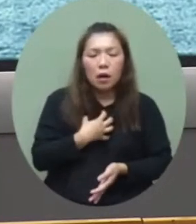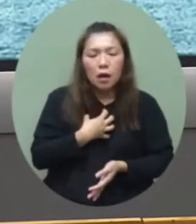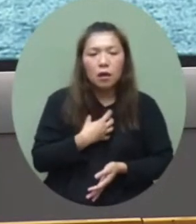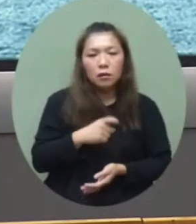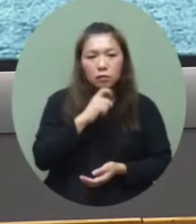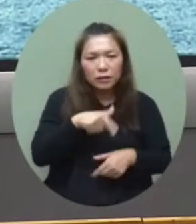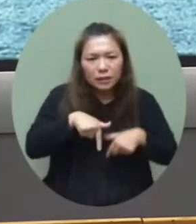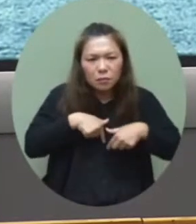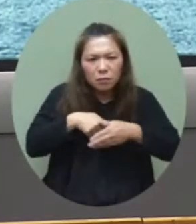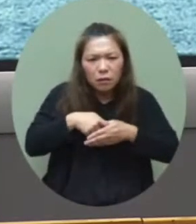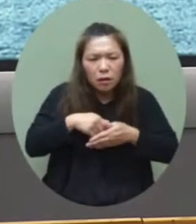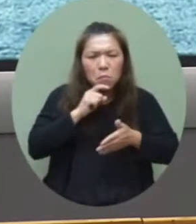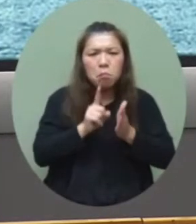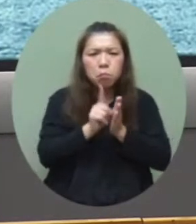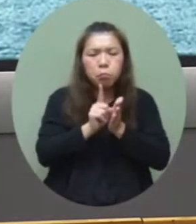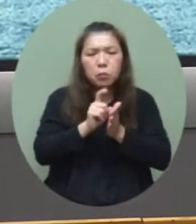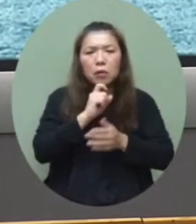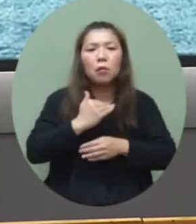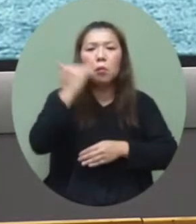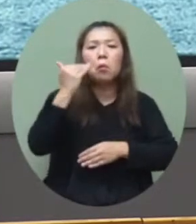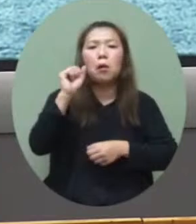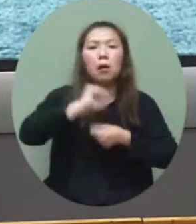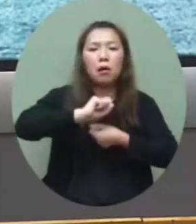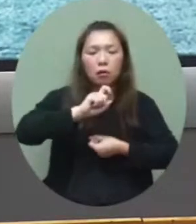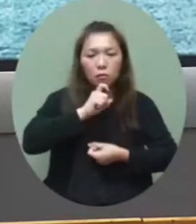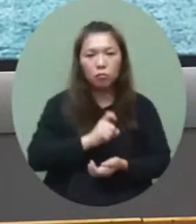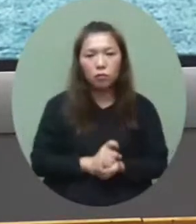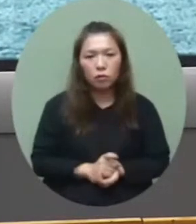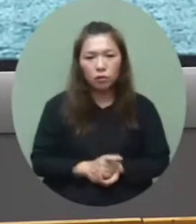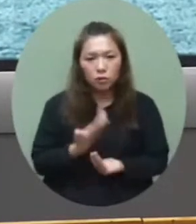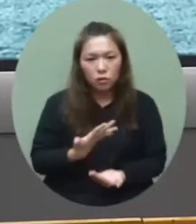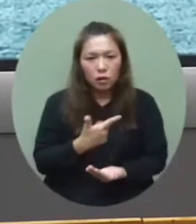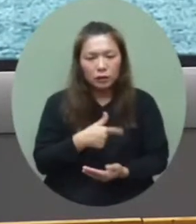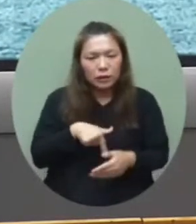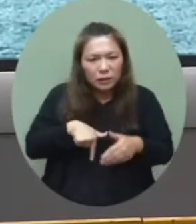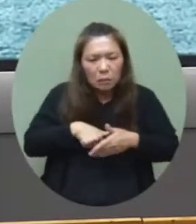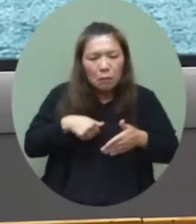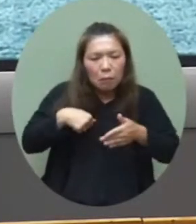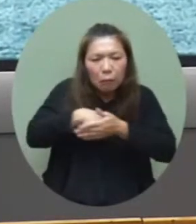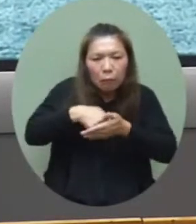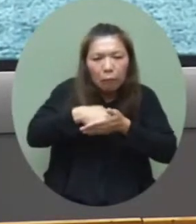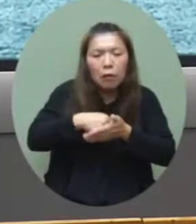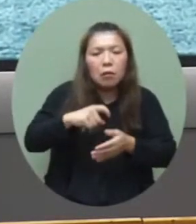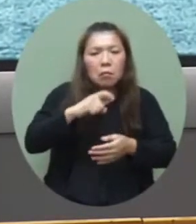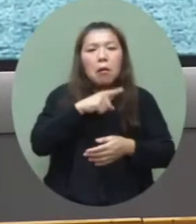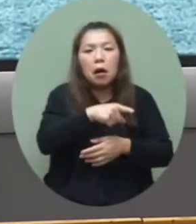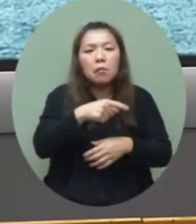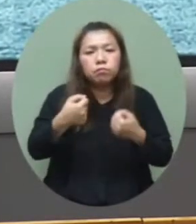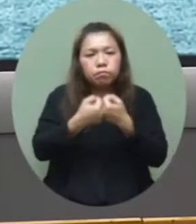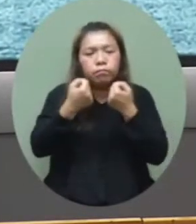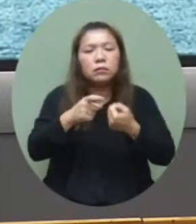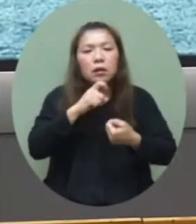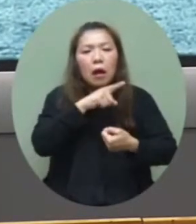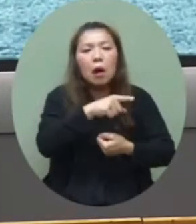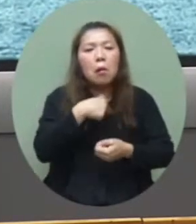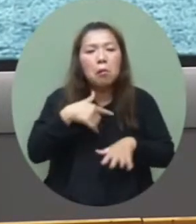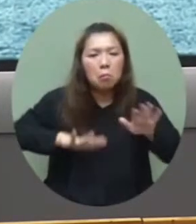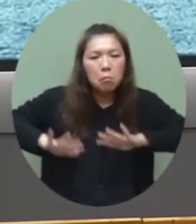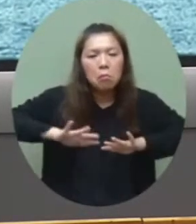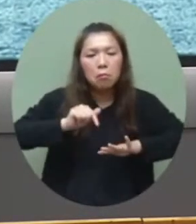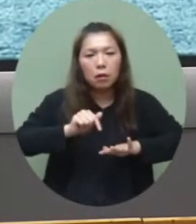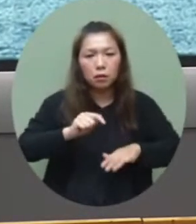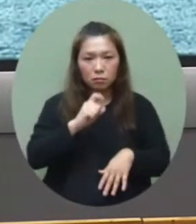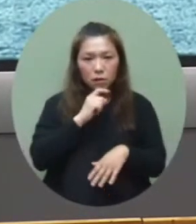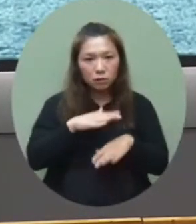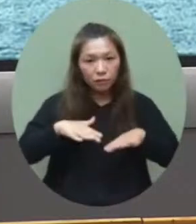of 20. She had shortness of breath, and also the cardio enzyme level was on the